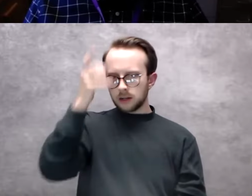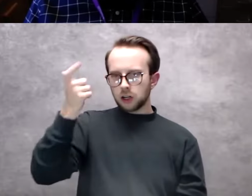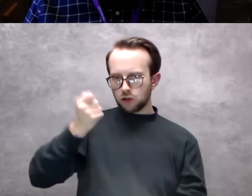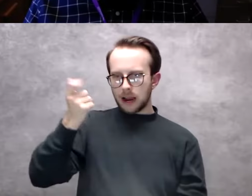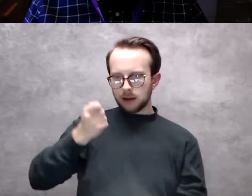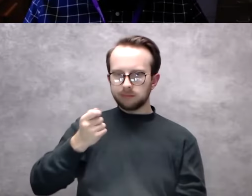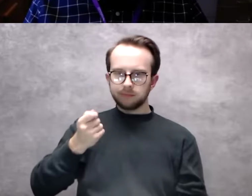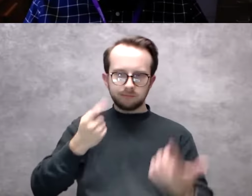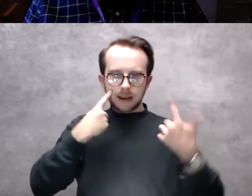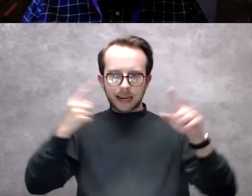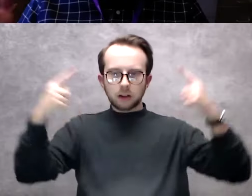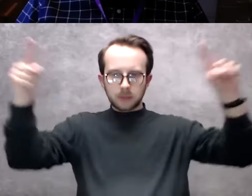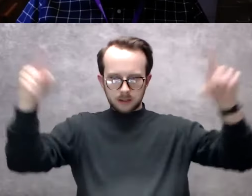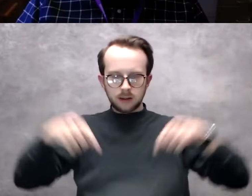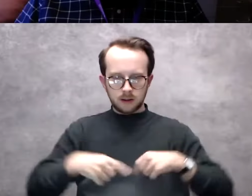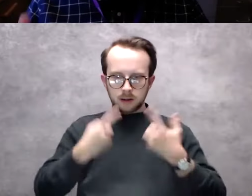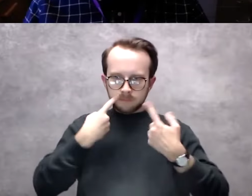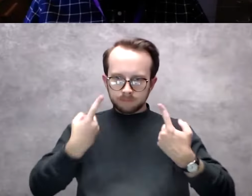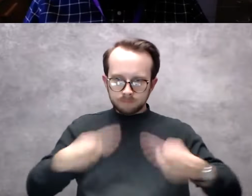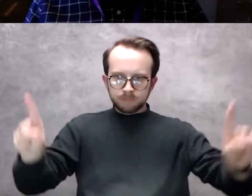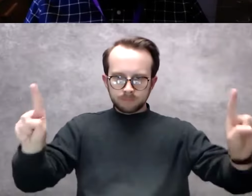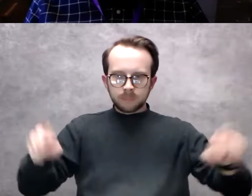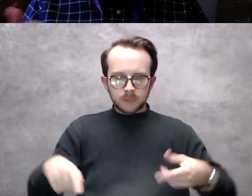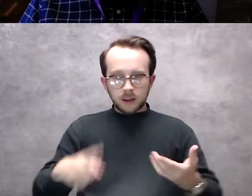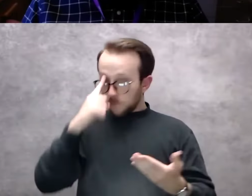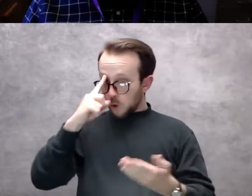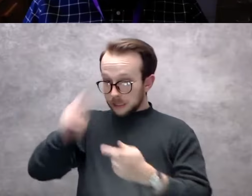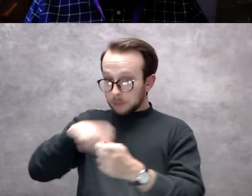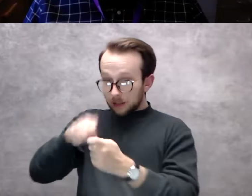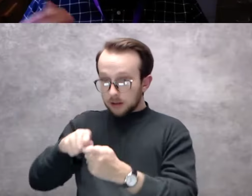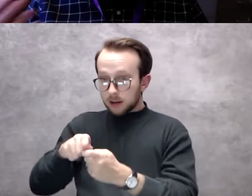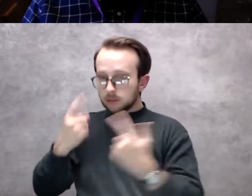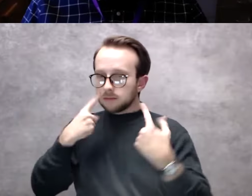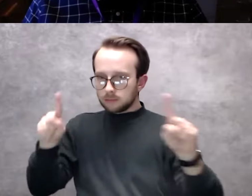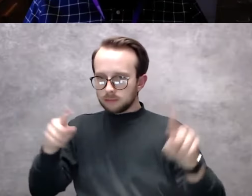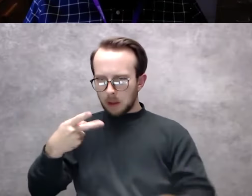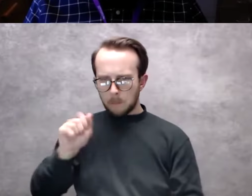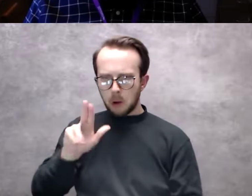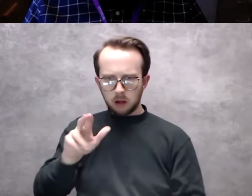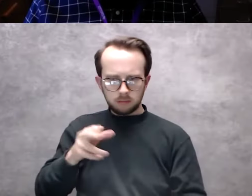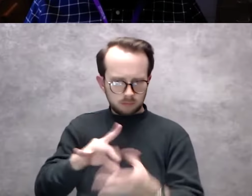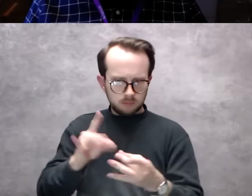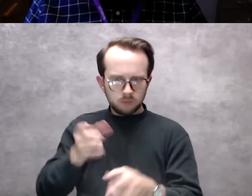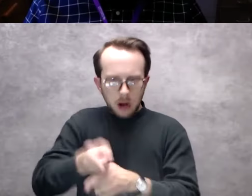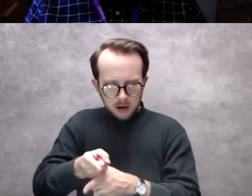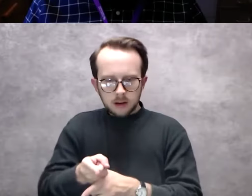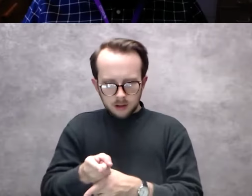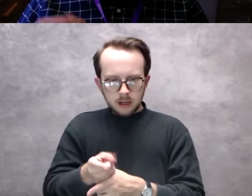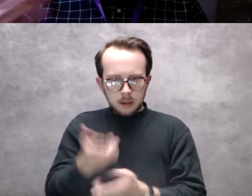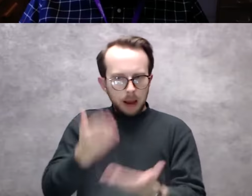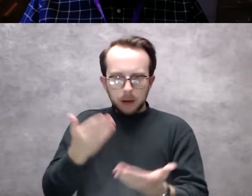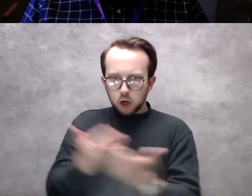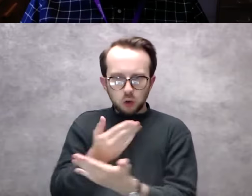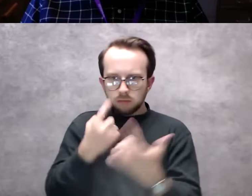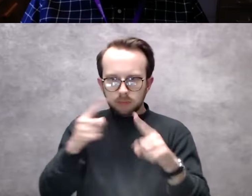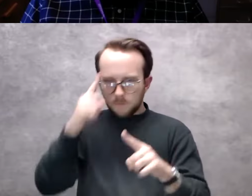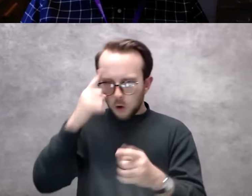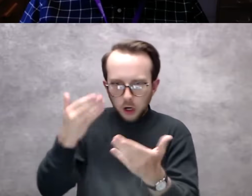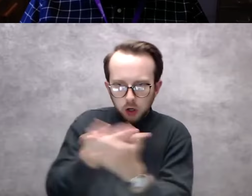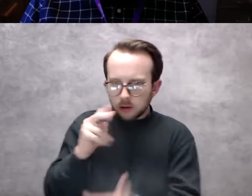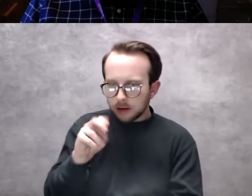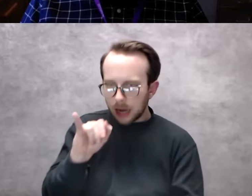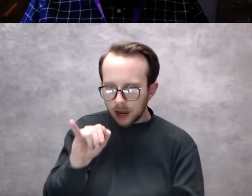announcements, sort of those standard things. But for specific announcements, like Paul said, there might be a specific announcement for new investigators. NIDDK